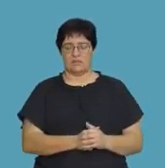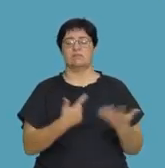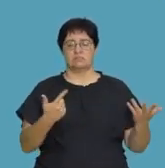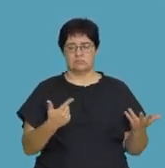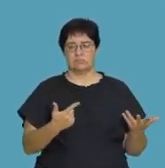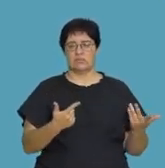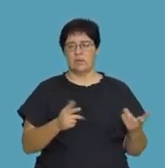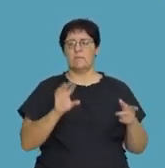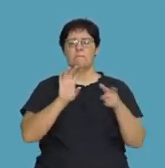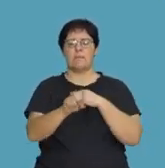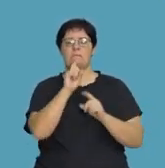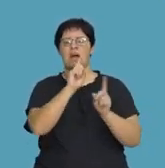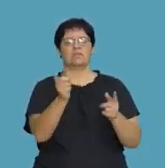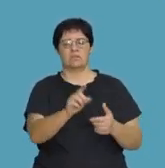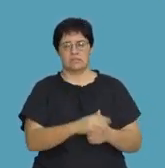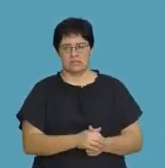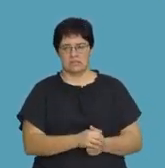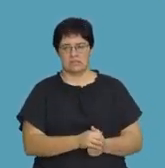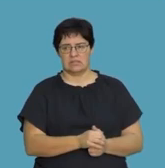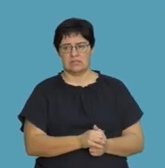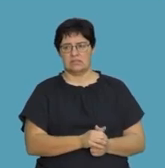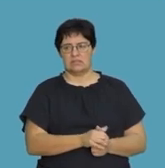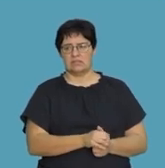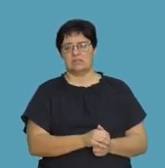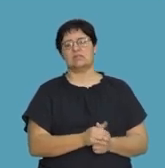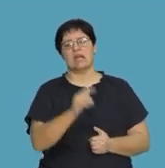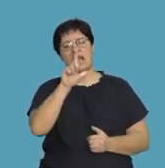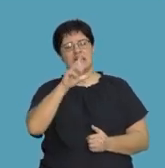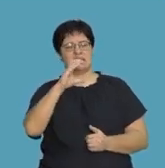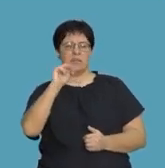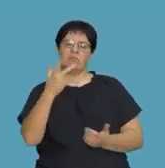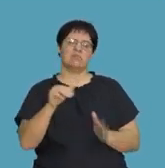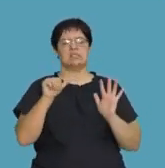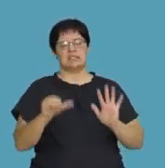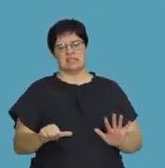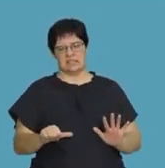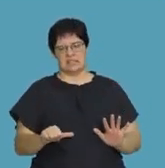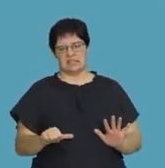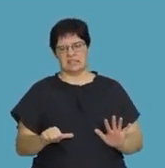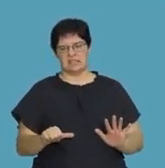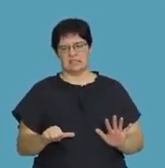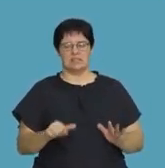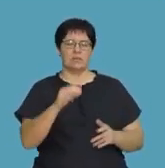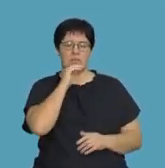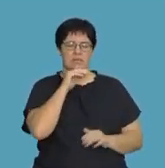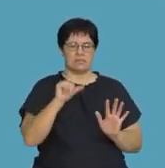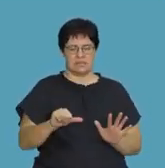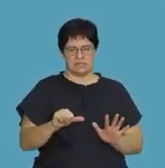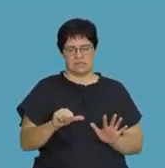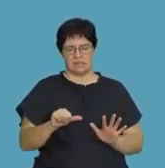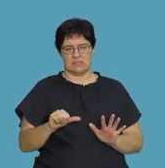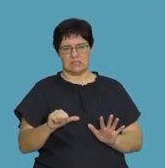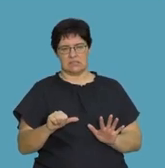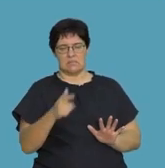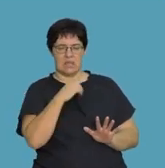can always find what that answer is, right? But my LCM here will be 6. So it means for this to be 6, I multiply